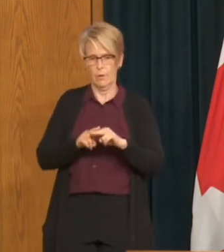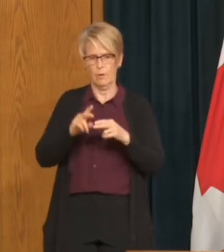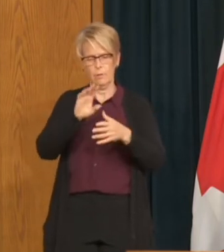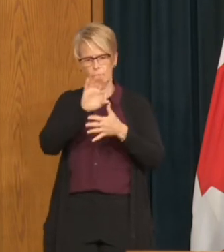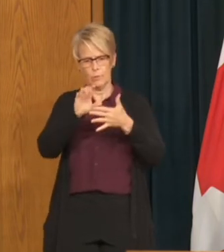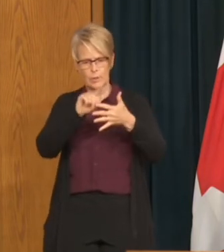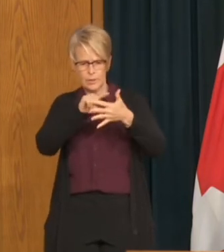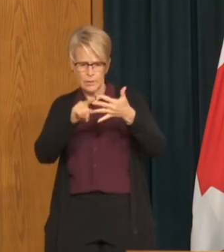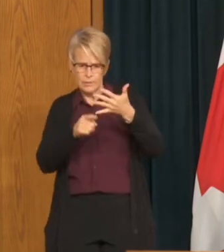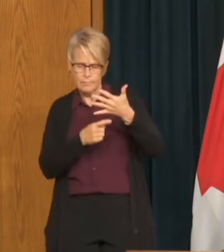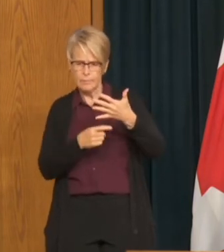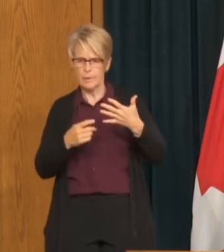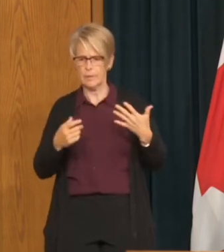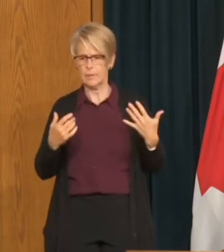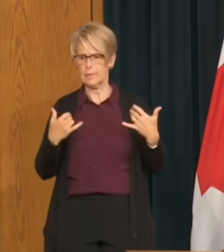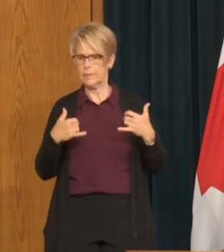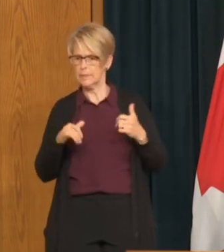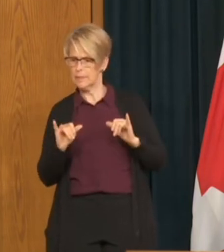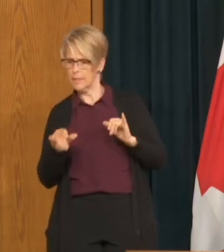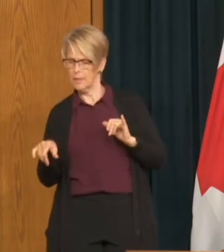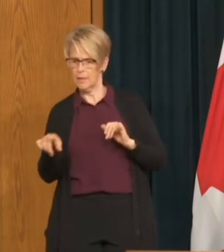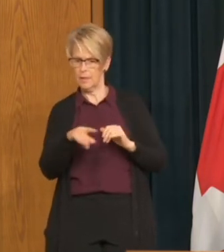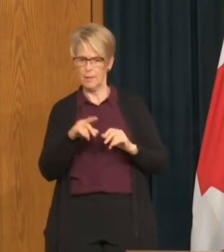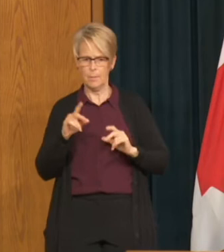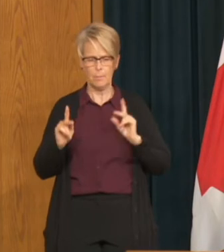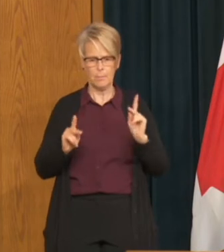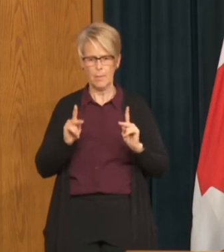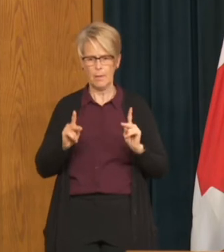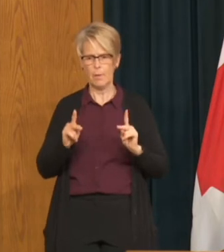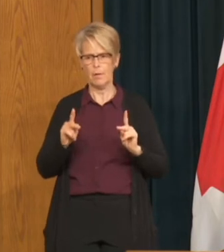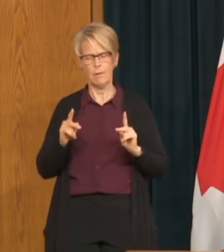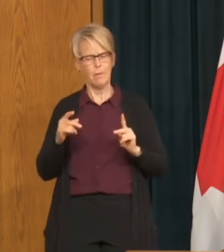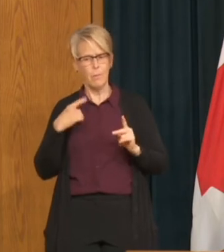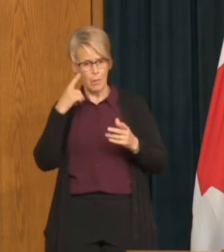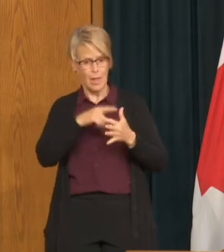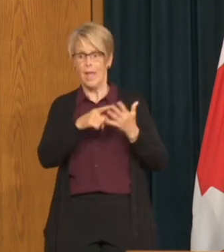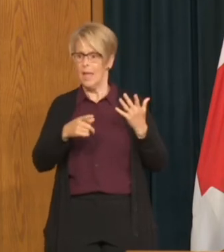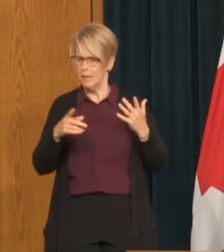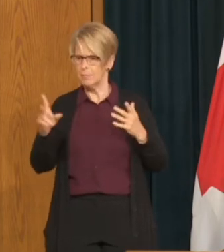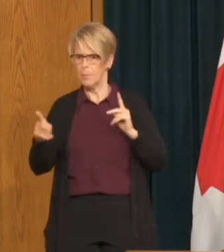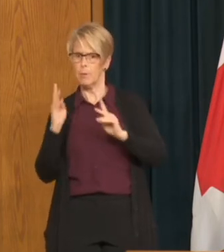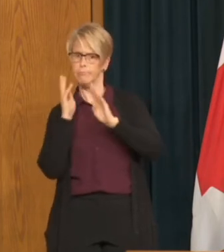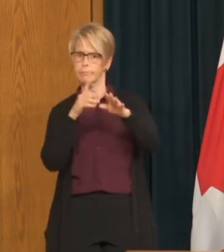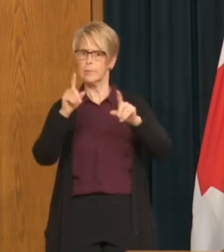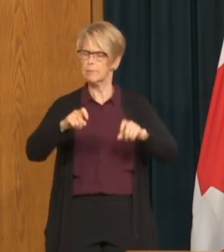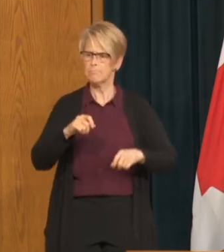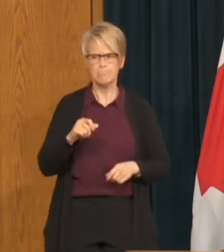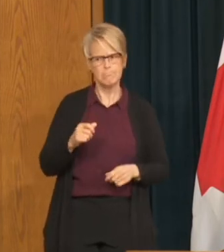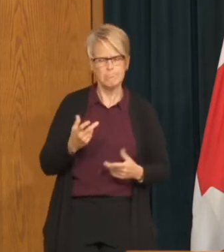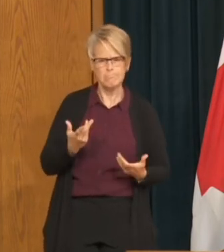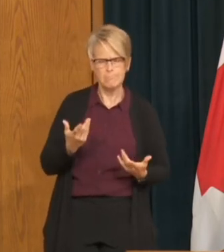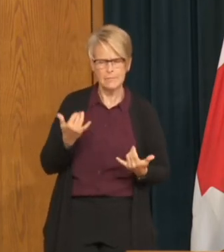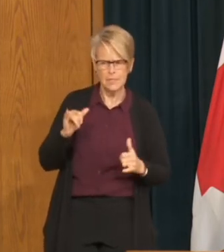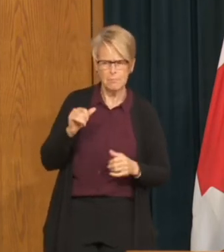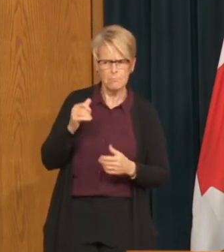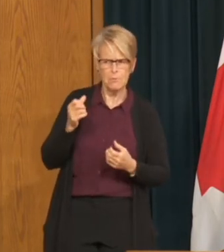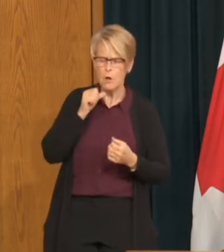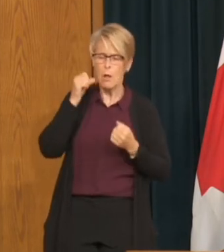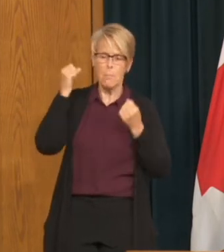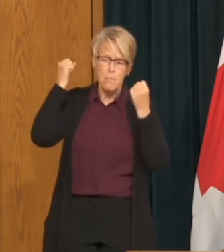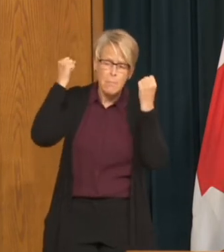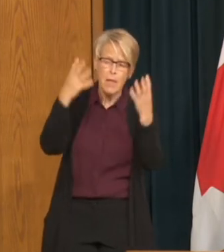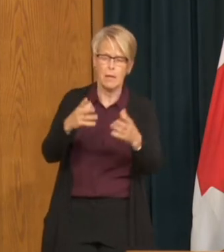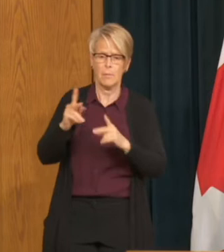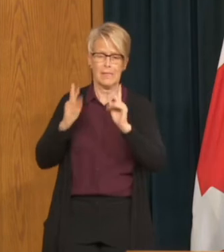criteria, we are still not seeing folks attend testing like we expected them to. So in the upcoming days, we will be increasing our